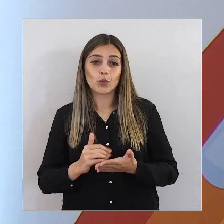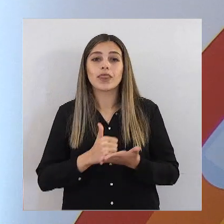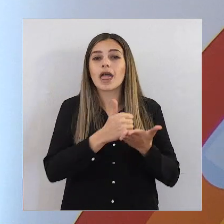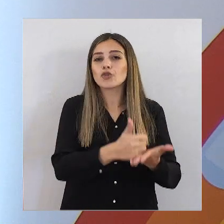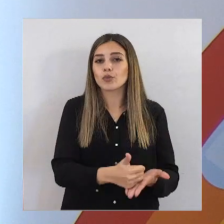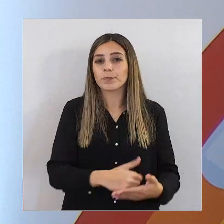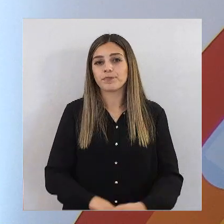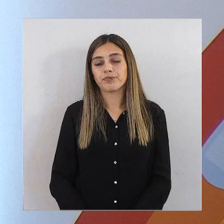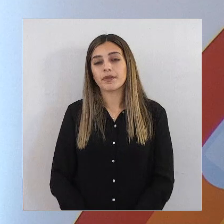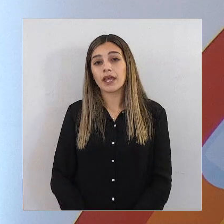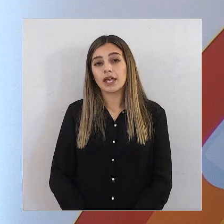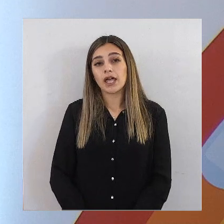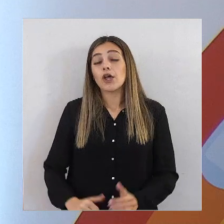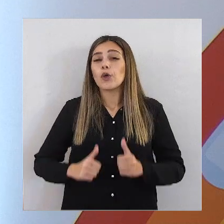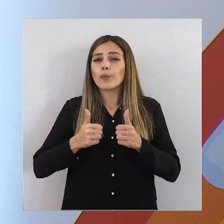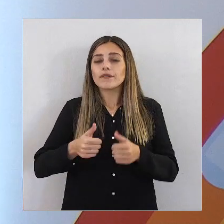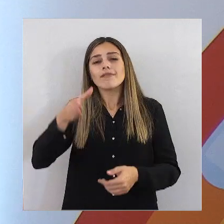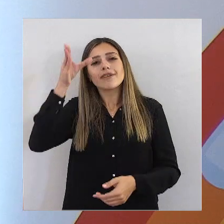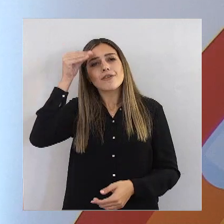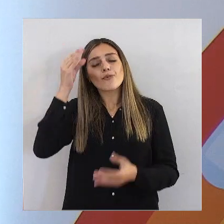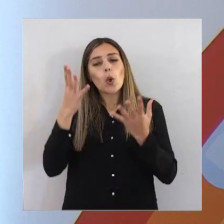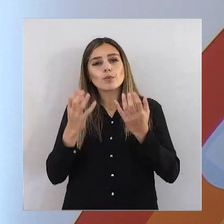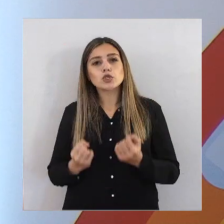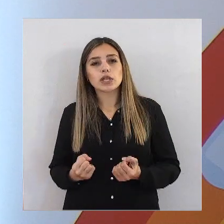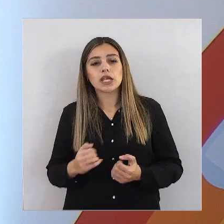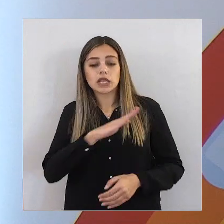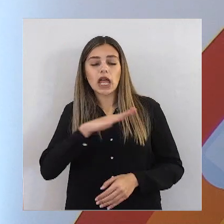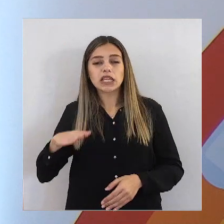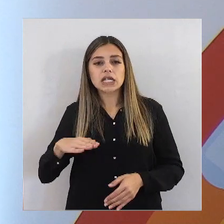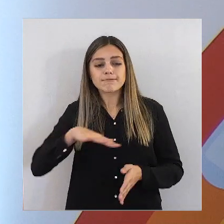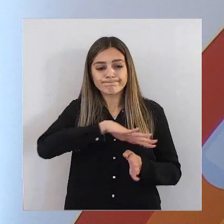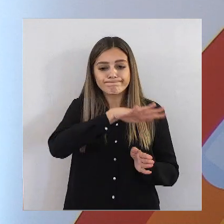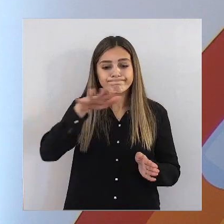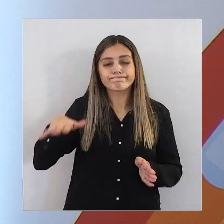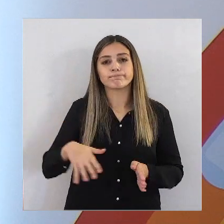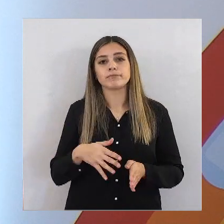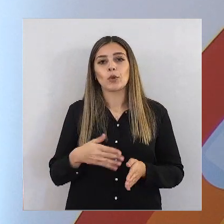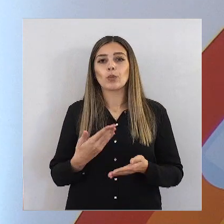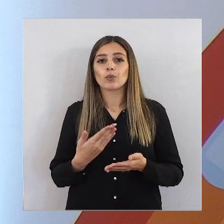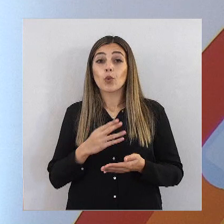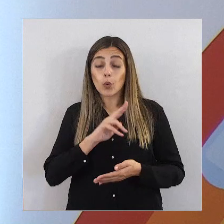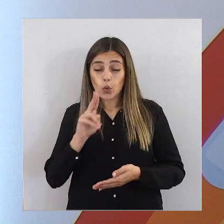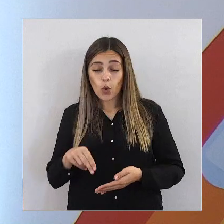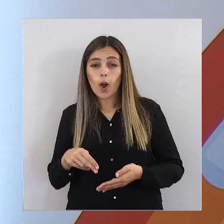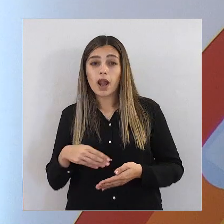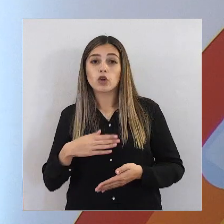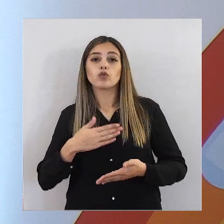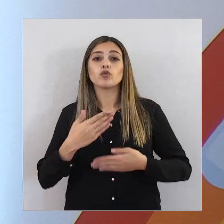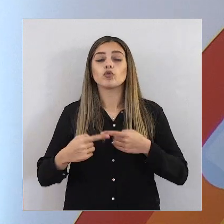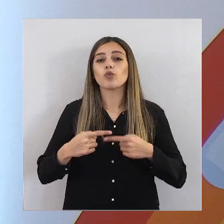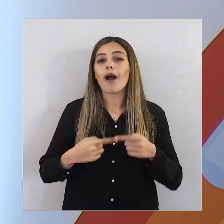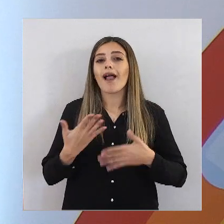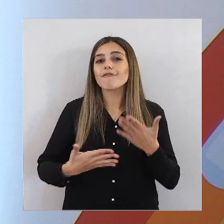beings holistically if we are not inclusive of one's gender or sexuality, and if we do